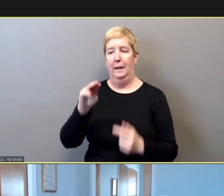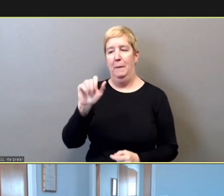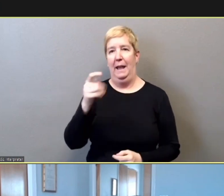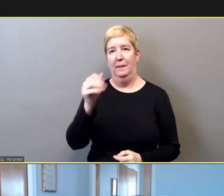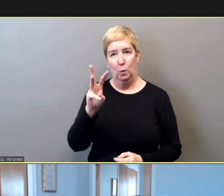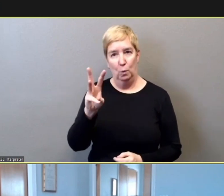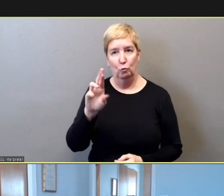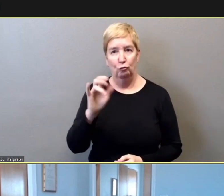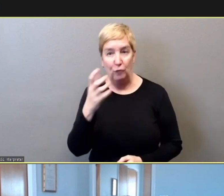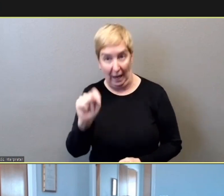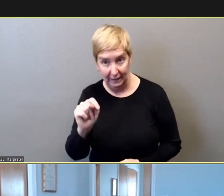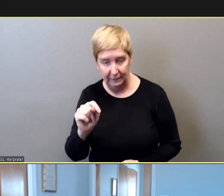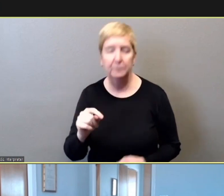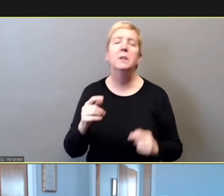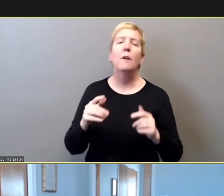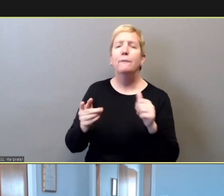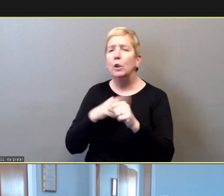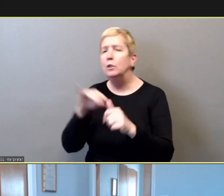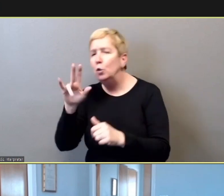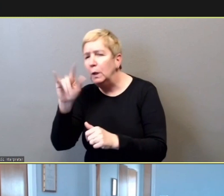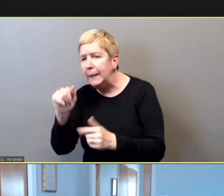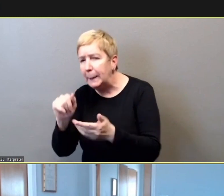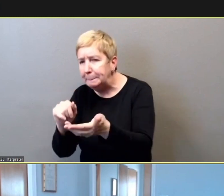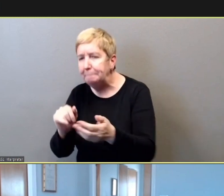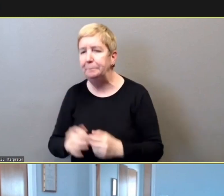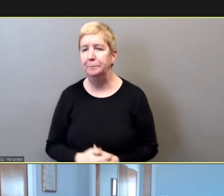Report. Julia, go ahead.